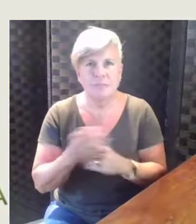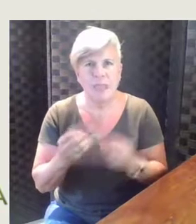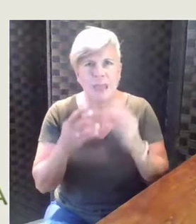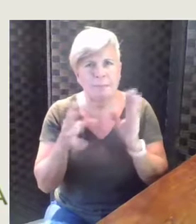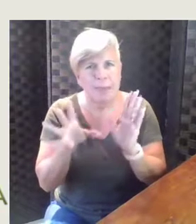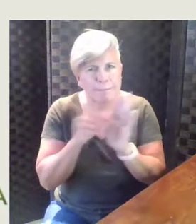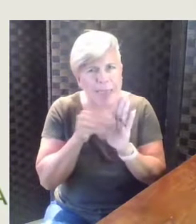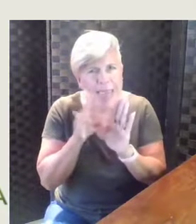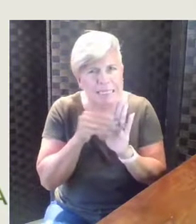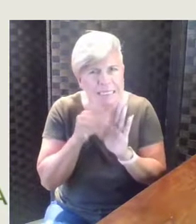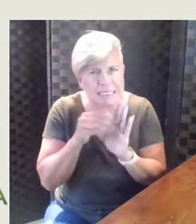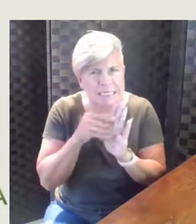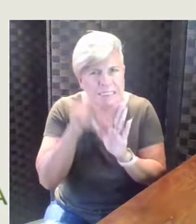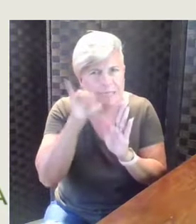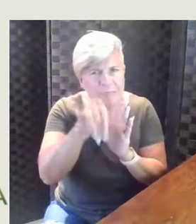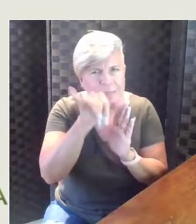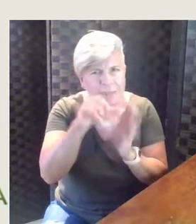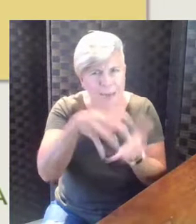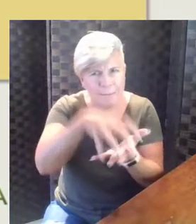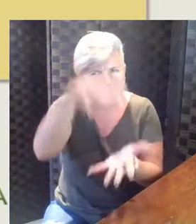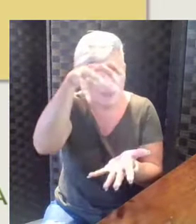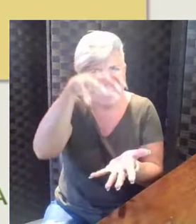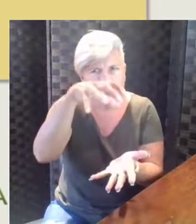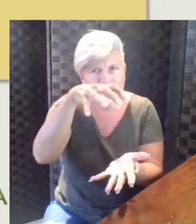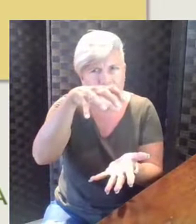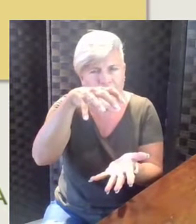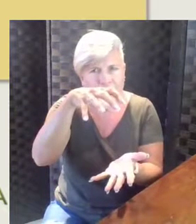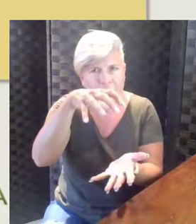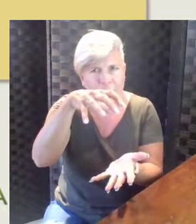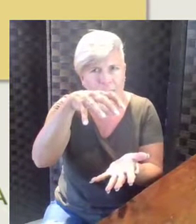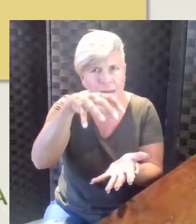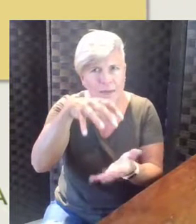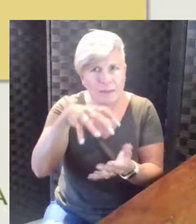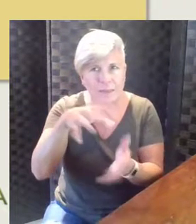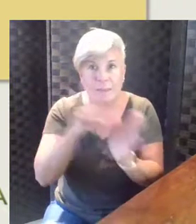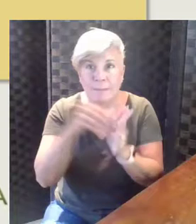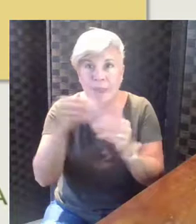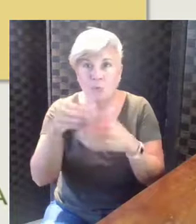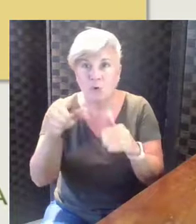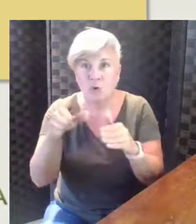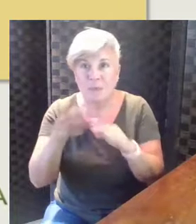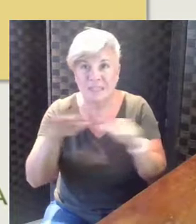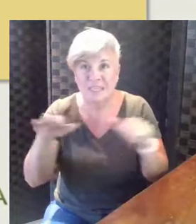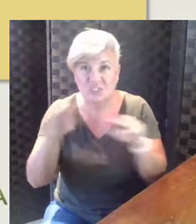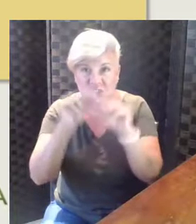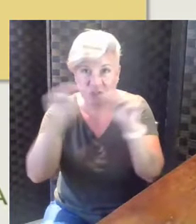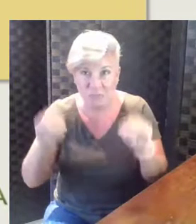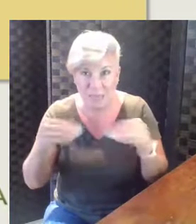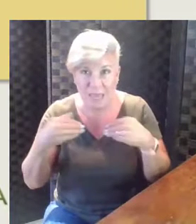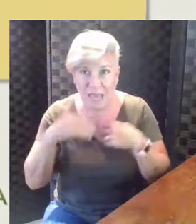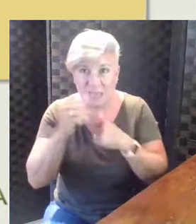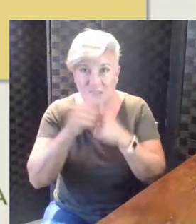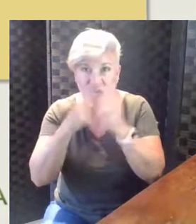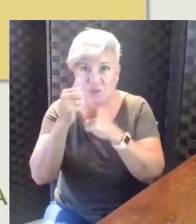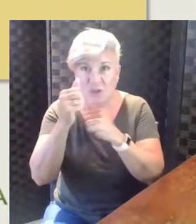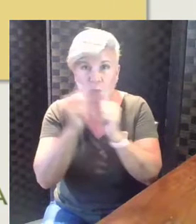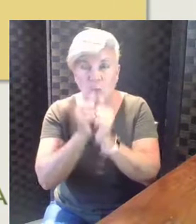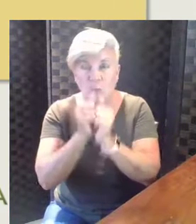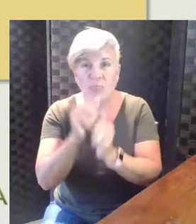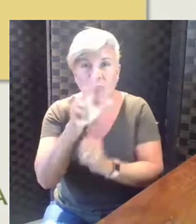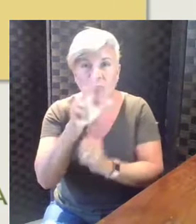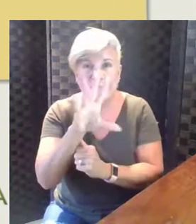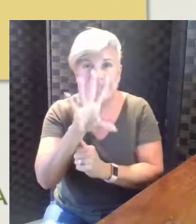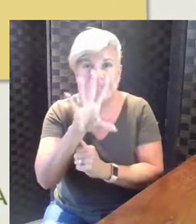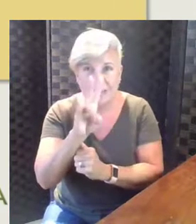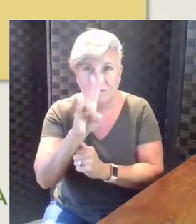How many magnets are in that pile? The magnet room at the Children's Museum has a structure